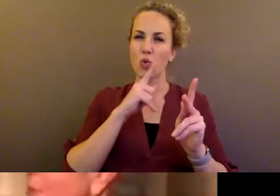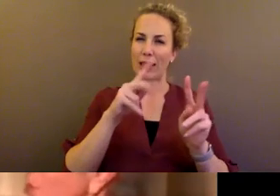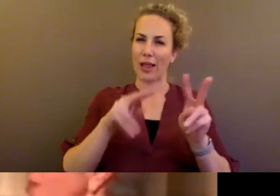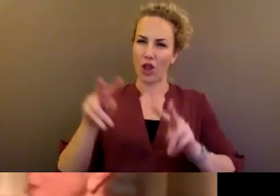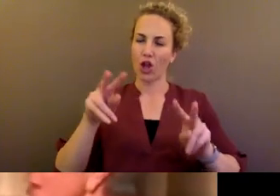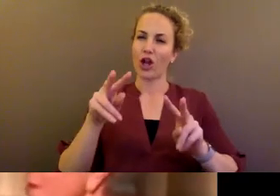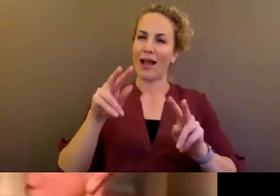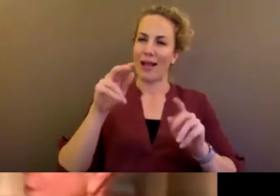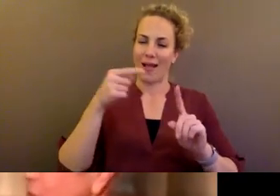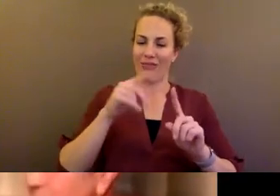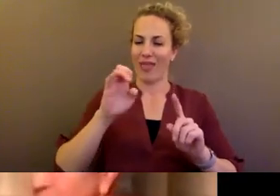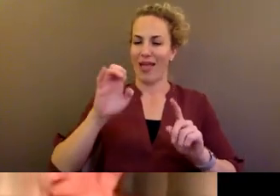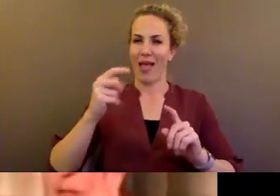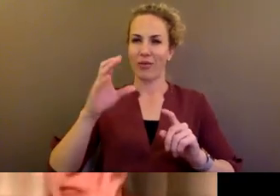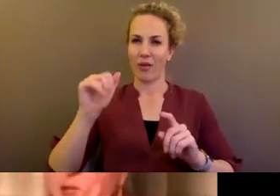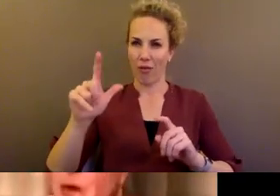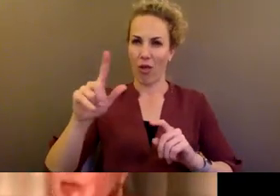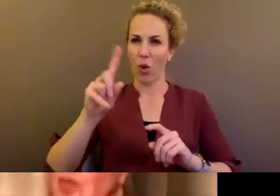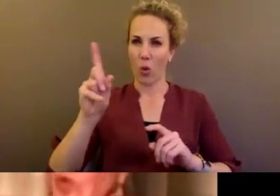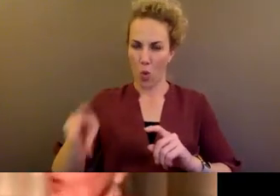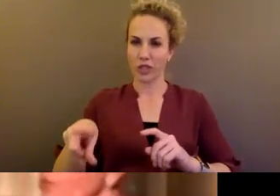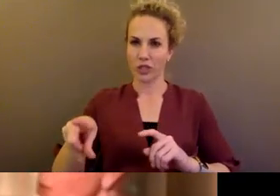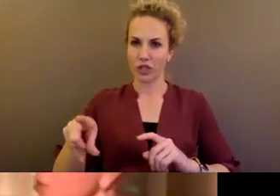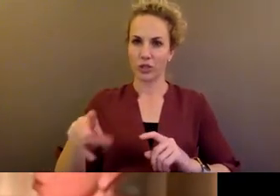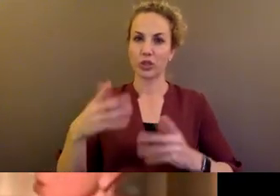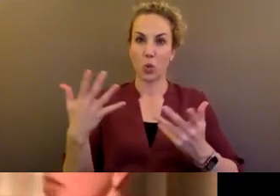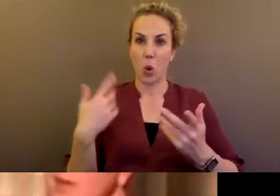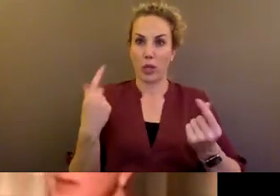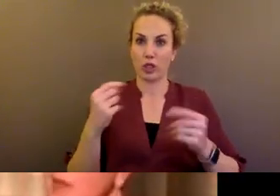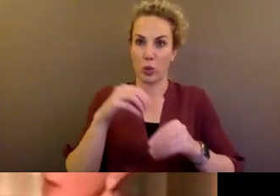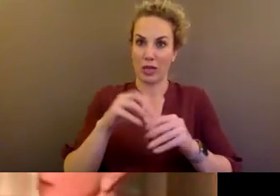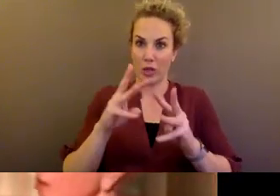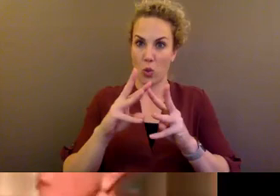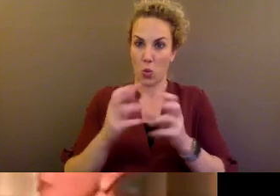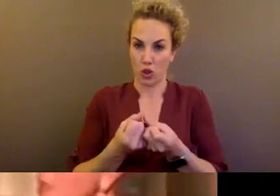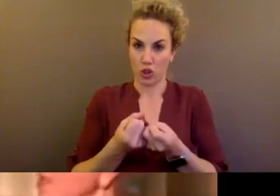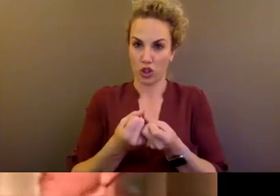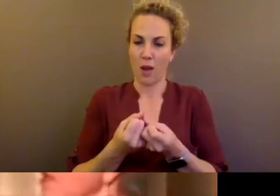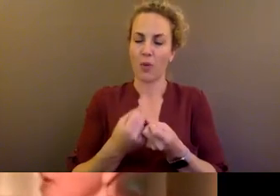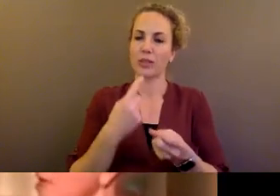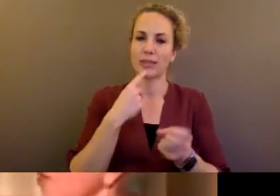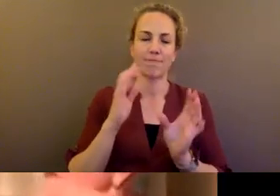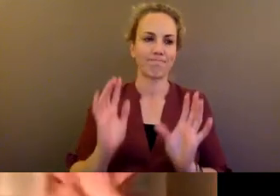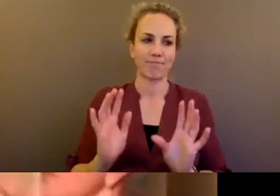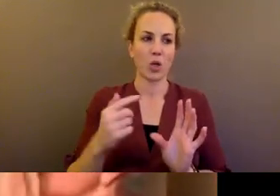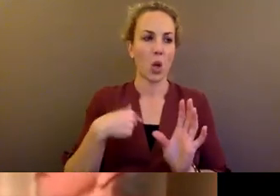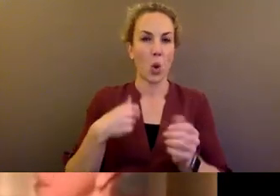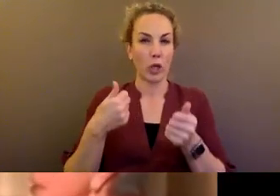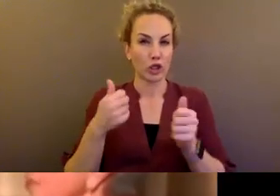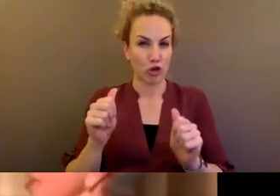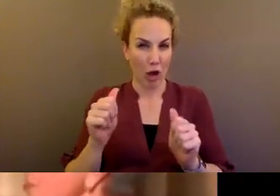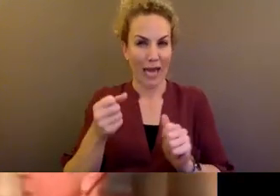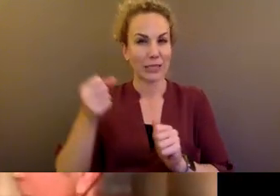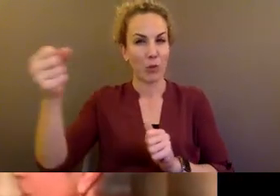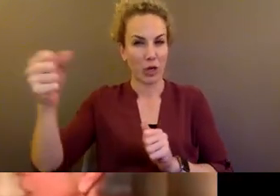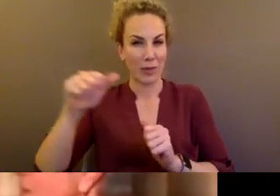hard ethical question. So what we would do in the workshops would be to say, okay, we tried putting him in